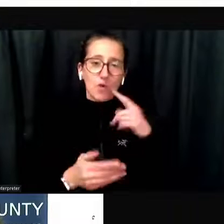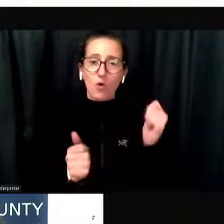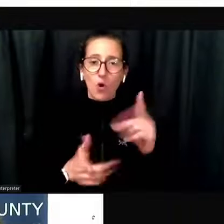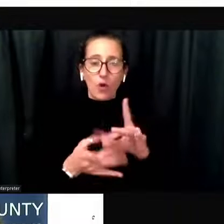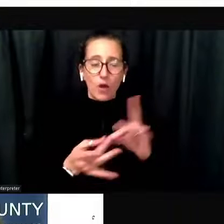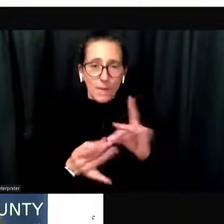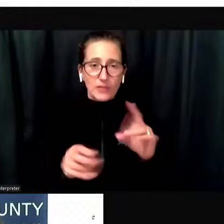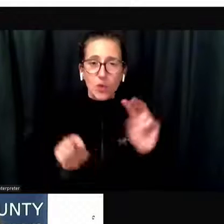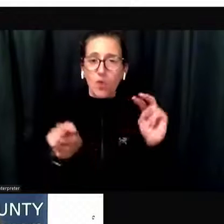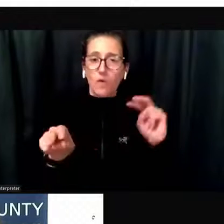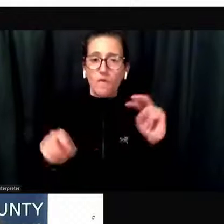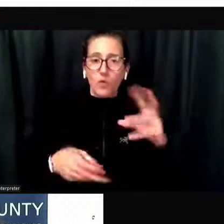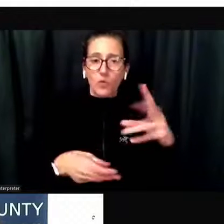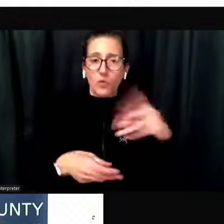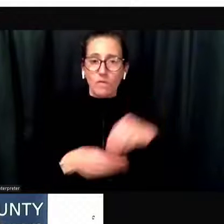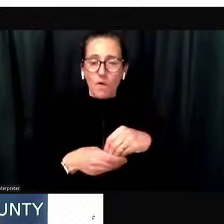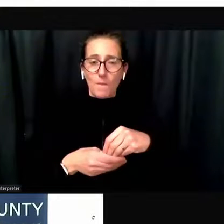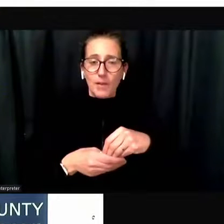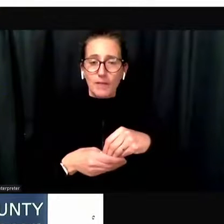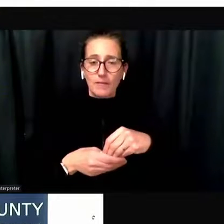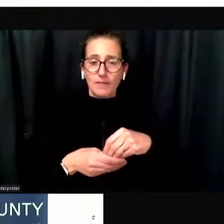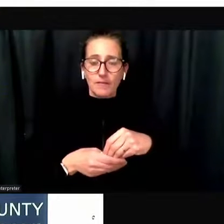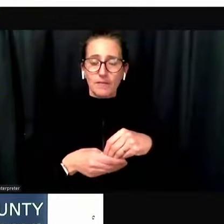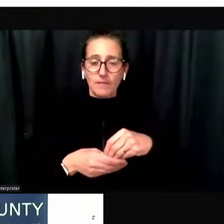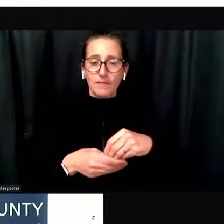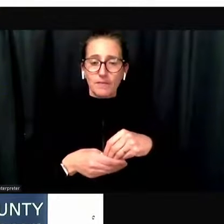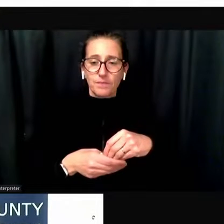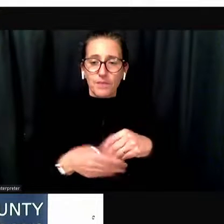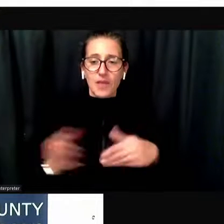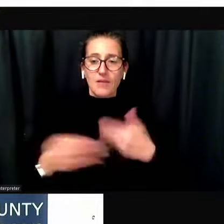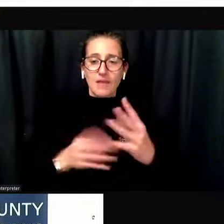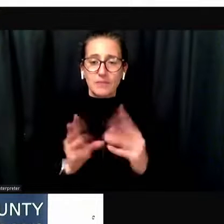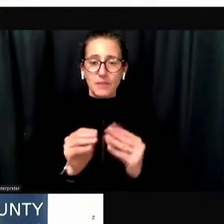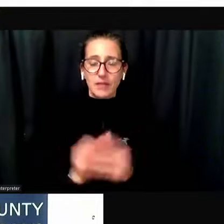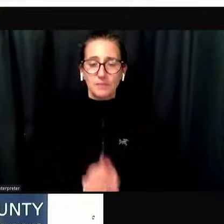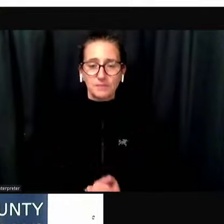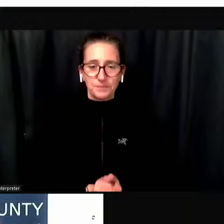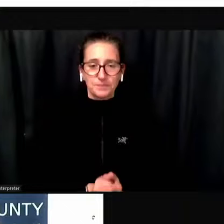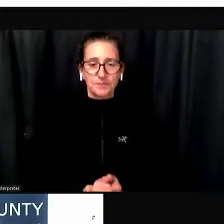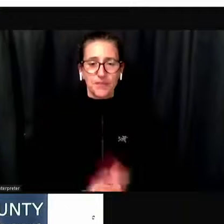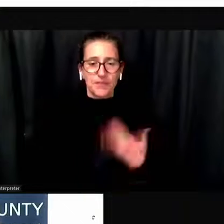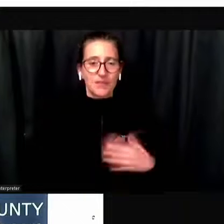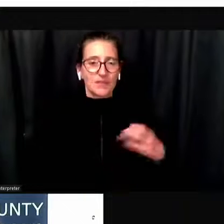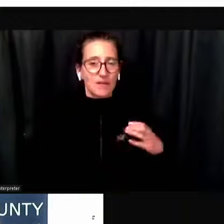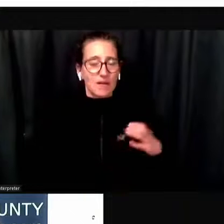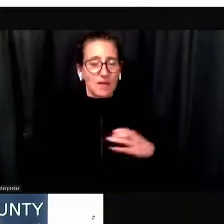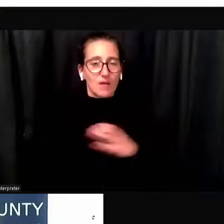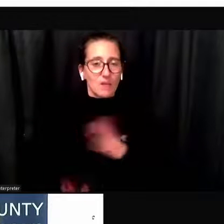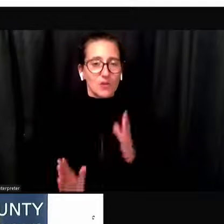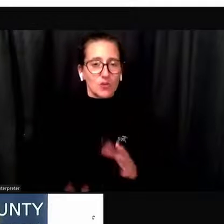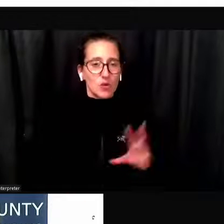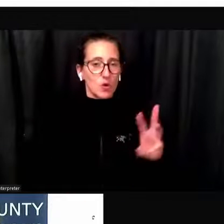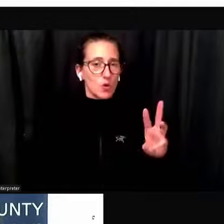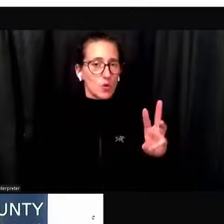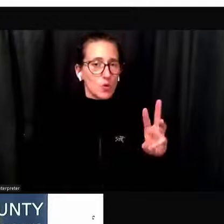Yes, thank you. I'm hoping that I've hit the unmute button correctly. So am I good, Kevin? You are